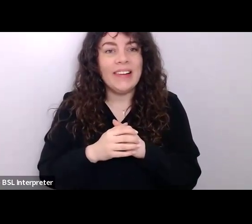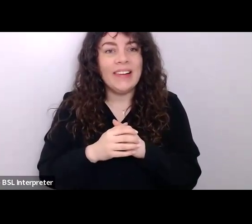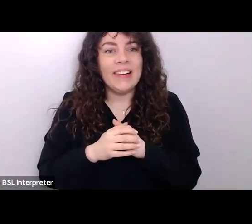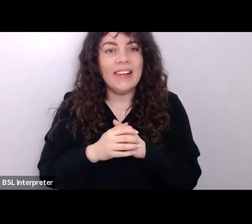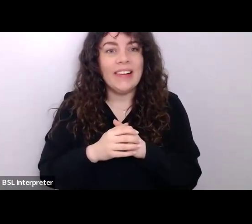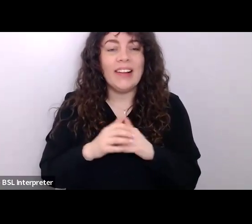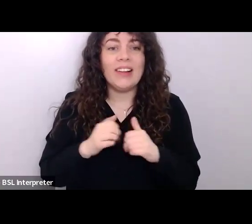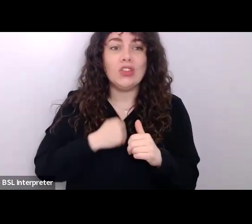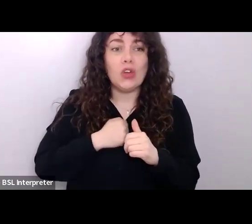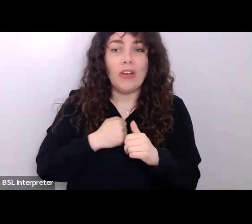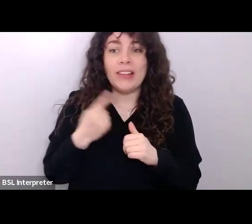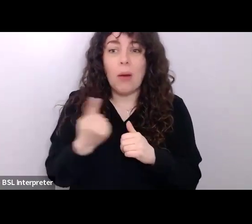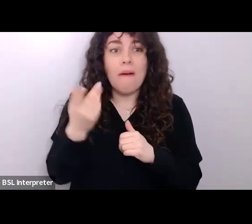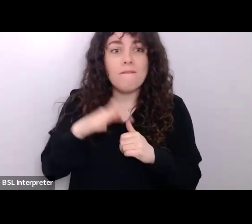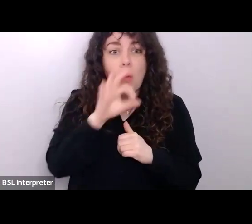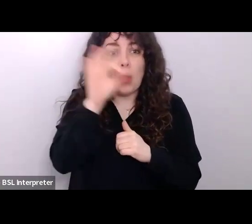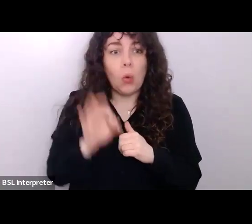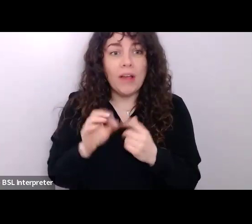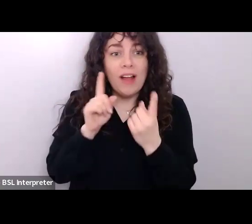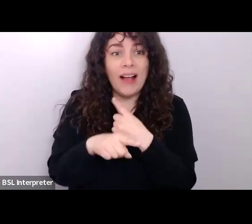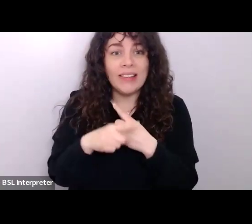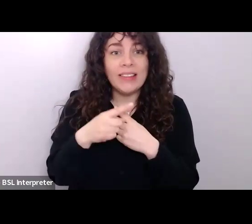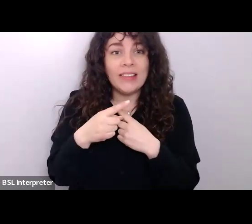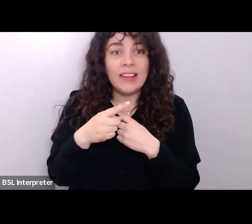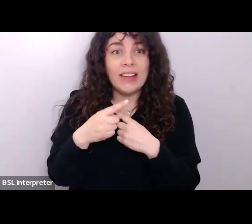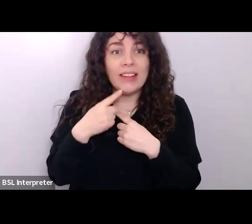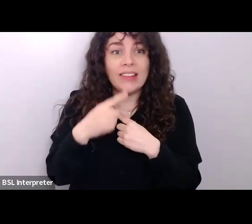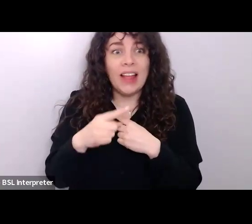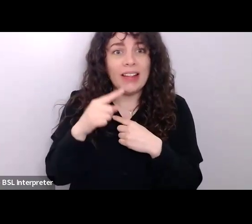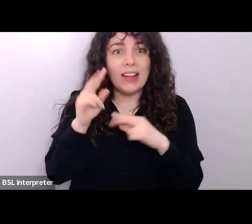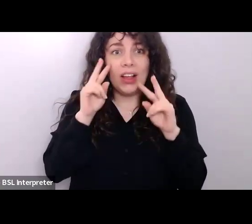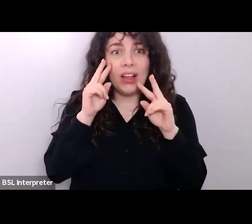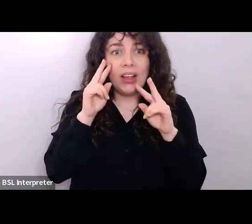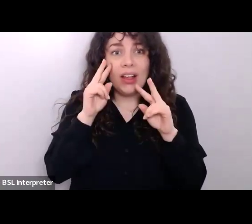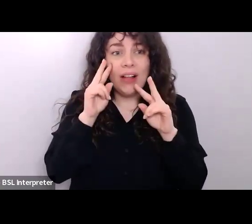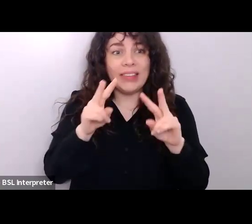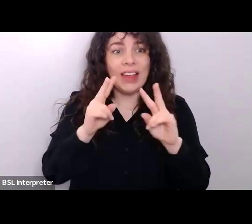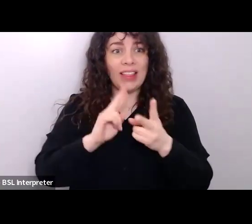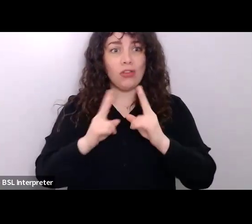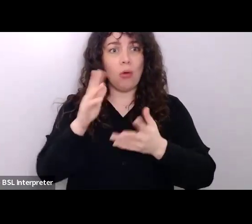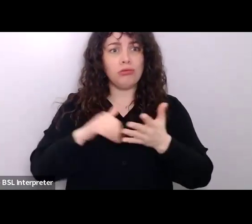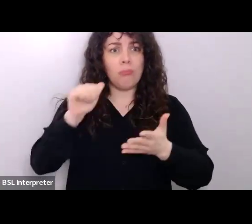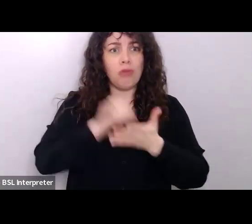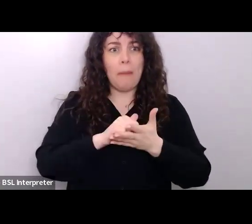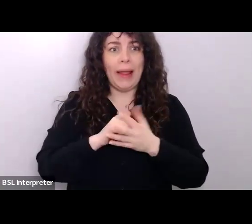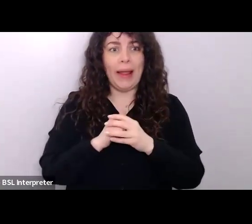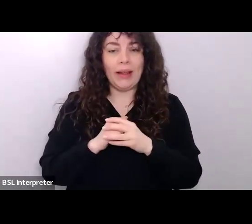Yeah, sorry, someone in the Q&A saying that they can't see the interpreter properly.